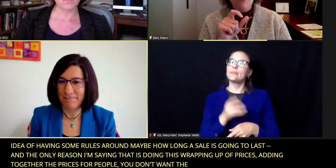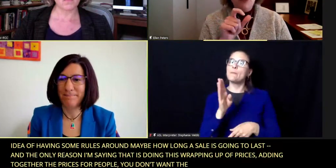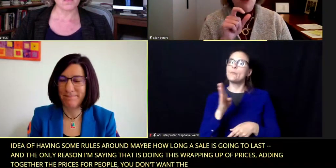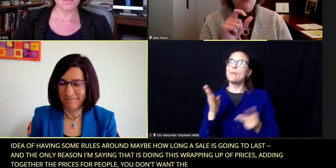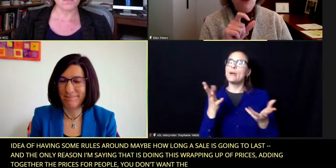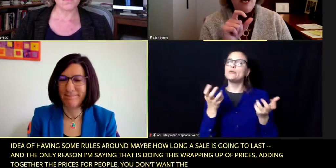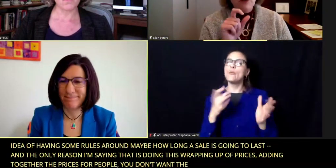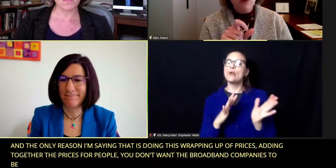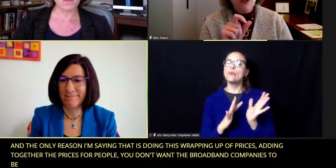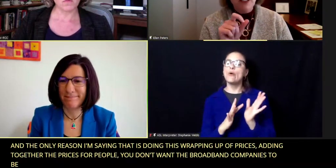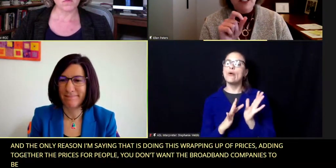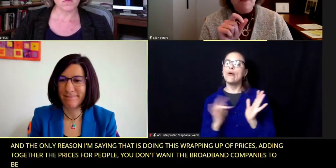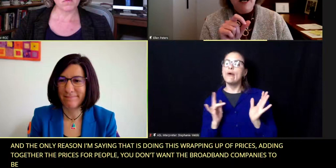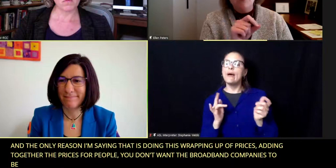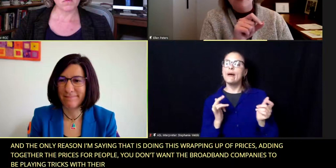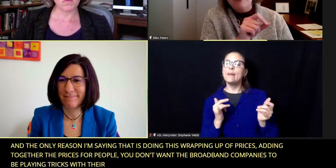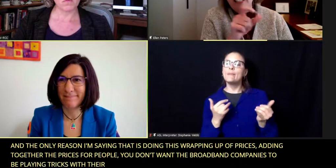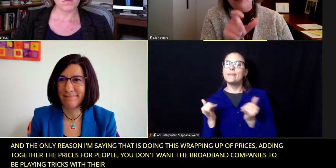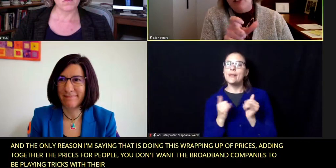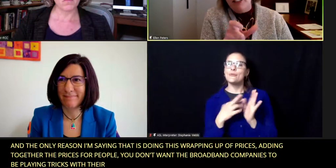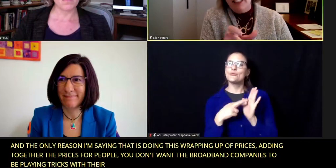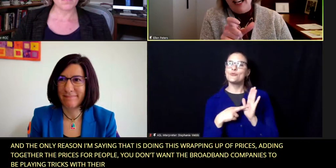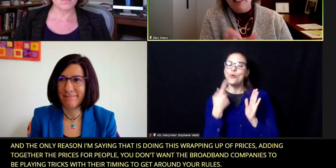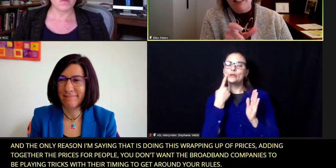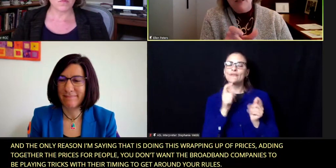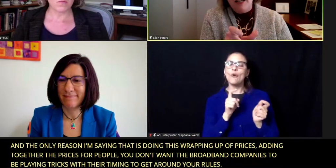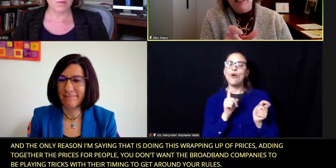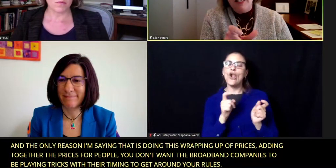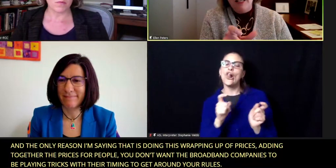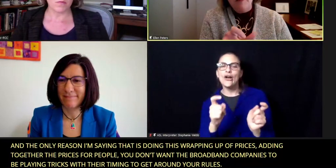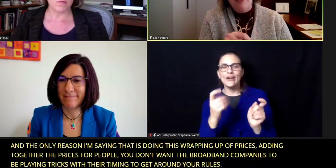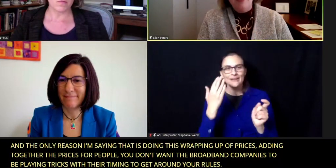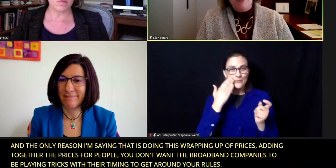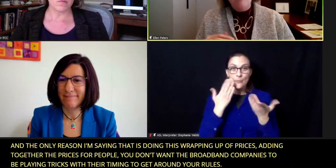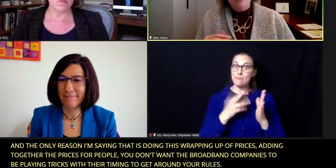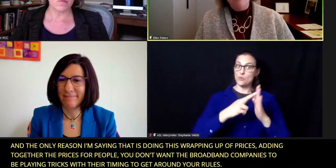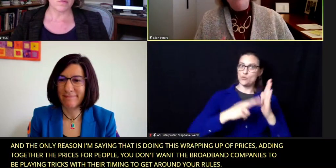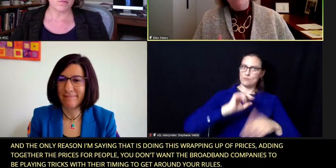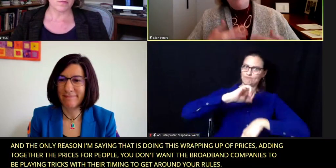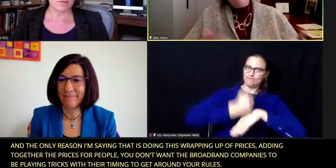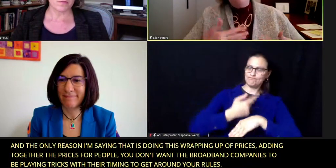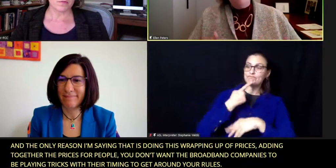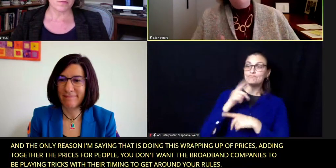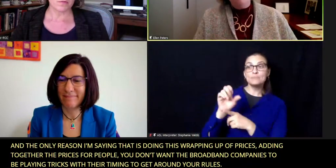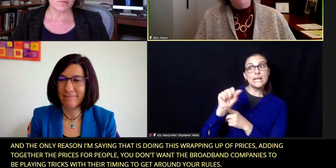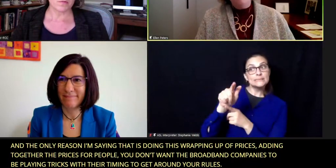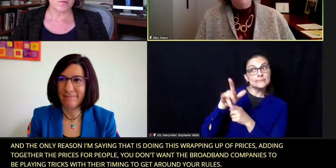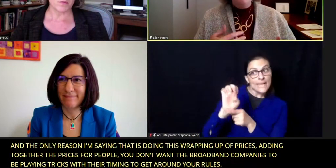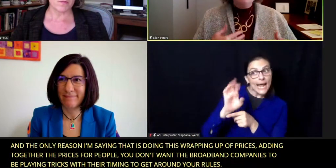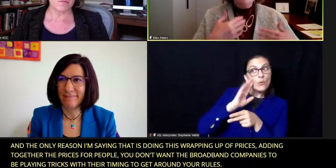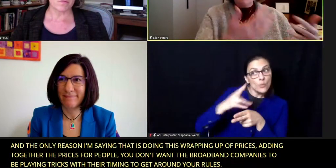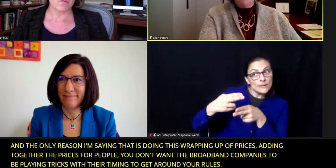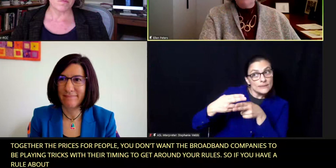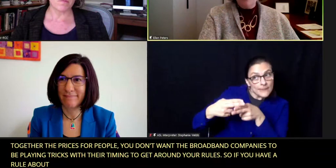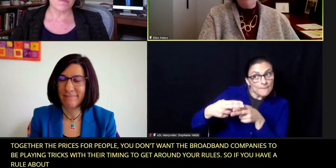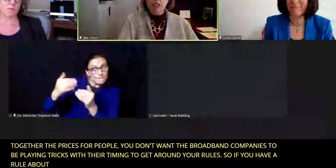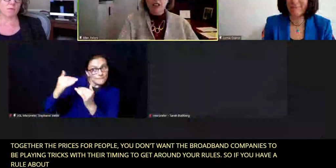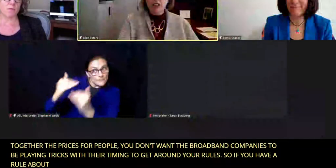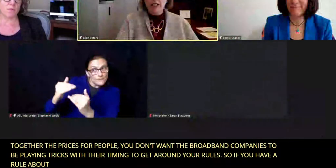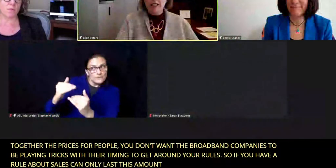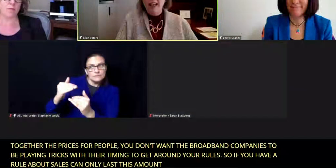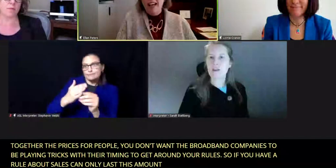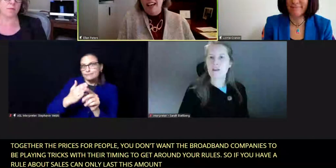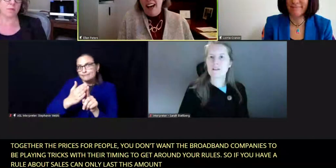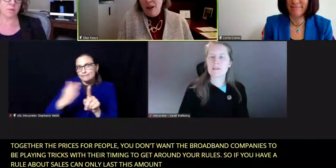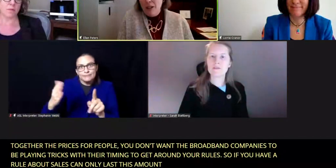And so if you have a rule about, well, sales can only last this amount of time, and then you wrap up prices and say, well, here's what it's going to cost for